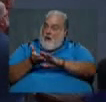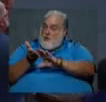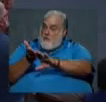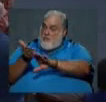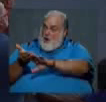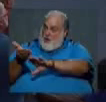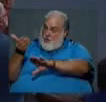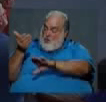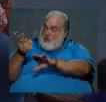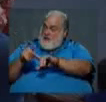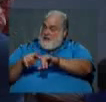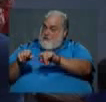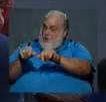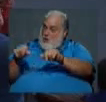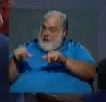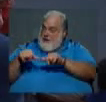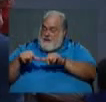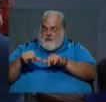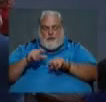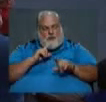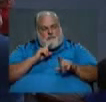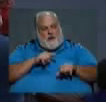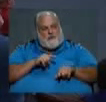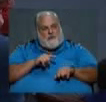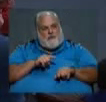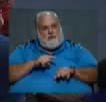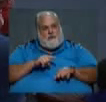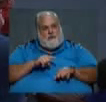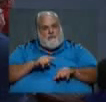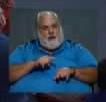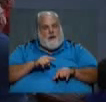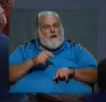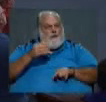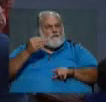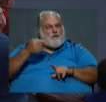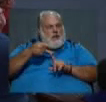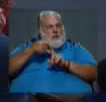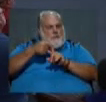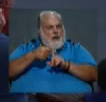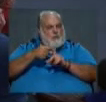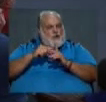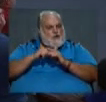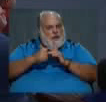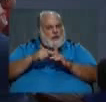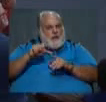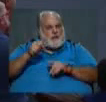to? We started about 14 months ago in Sherwood.